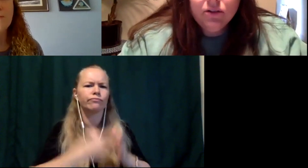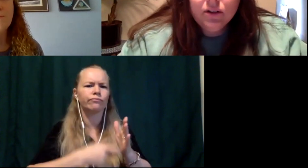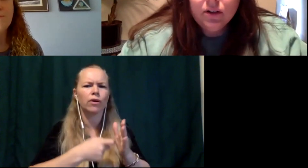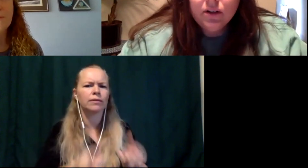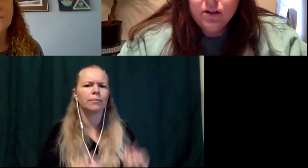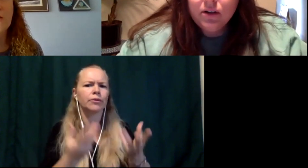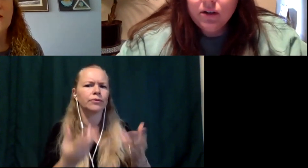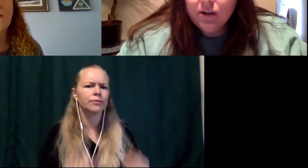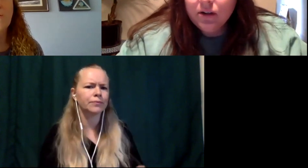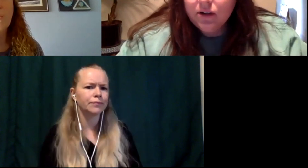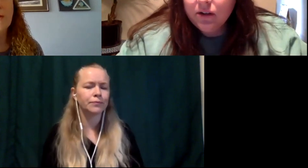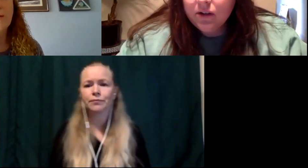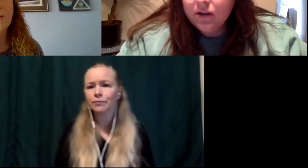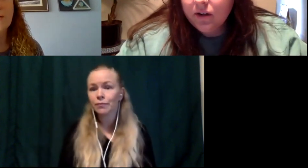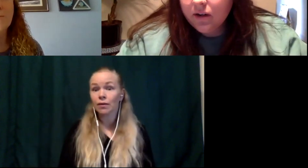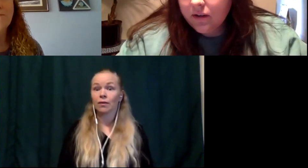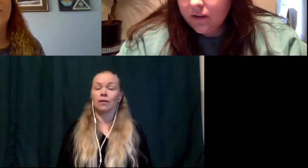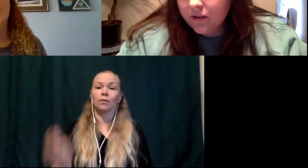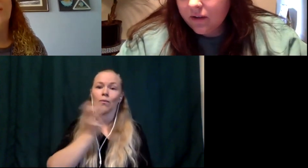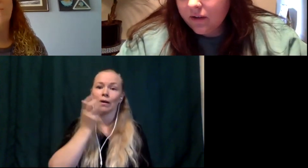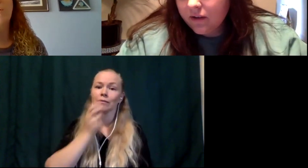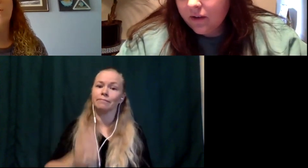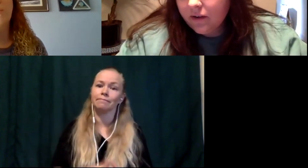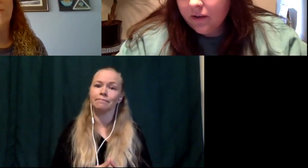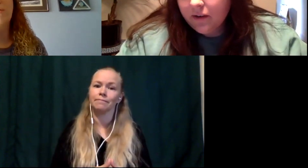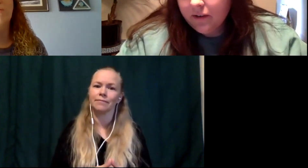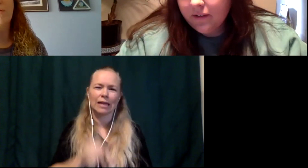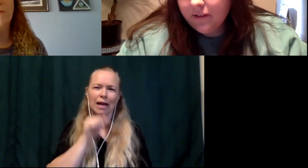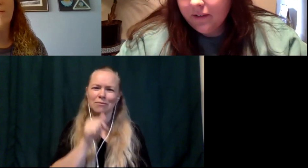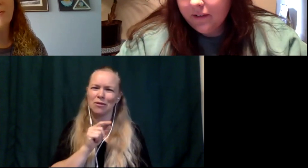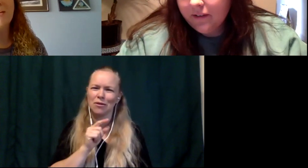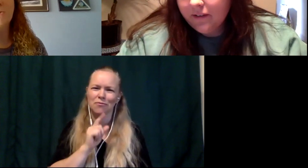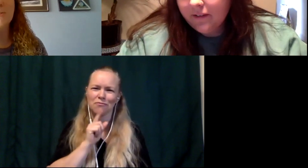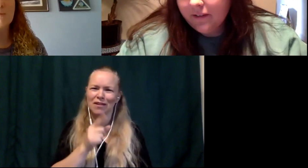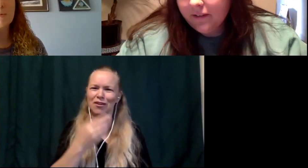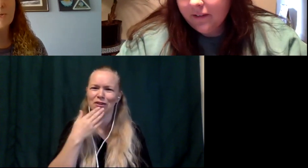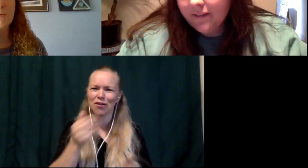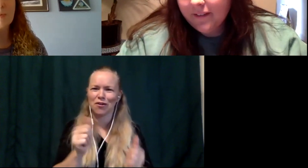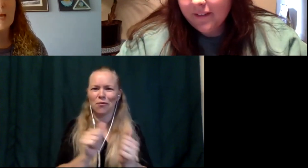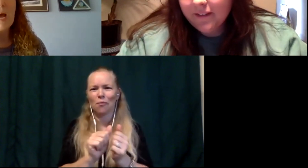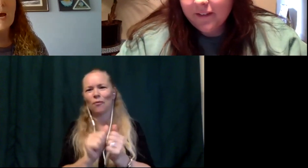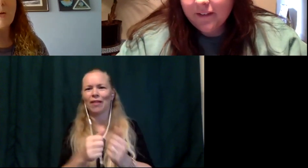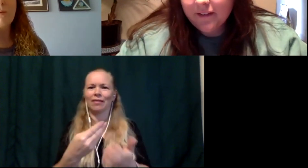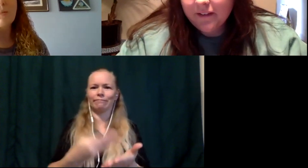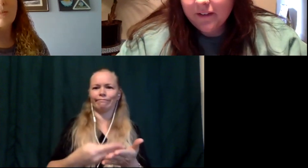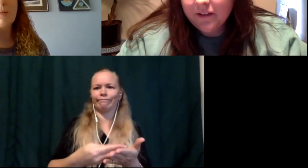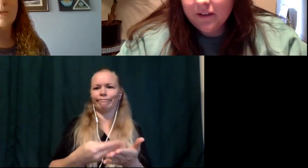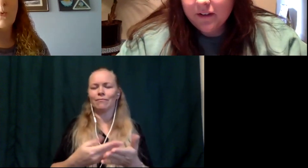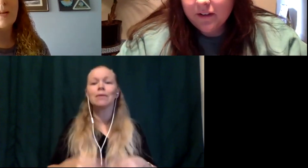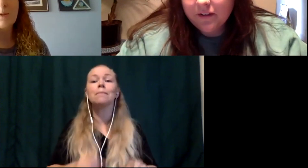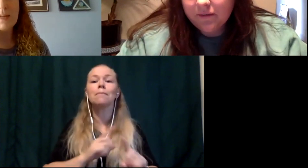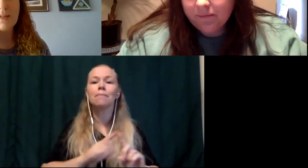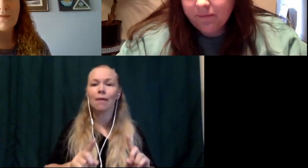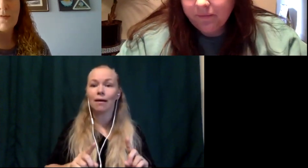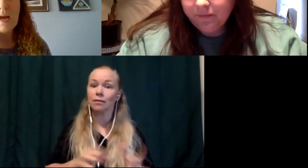do? Oh boy. I'm not very good with financial numbers here, but I know it was